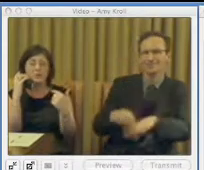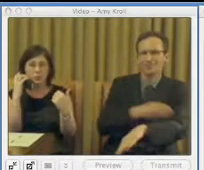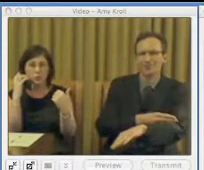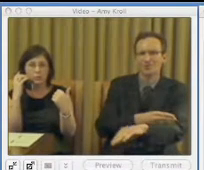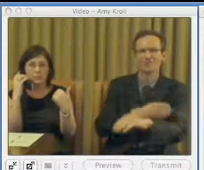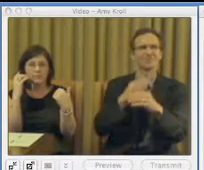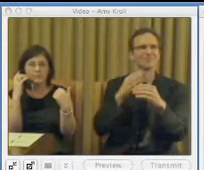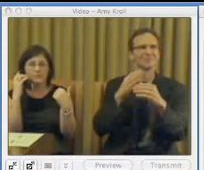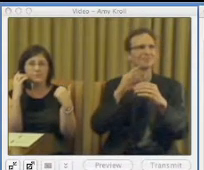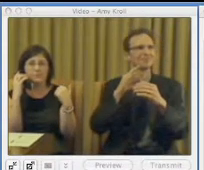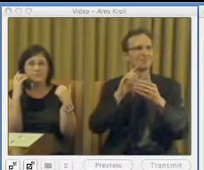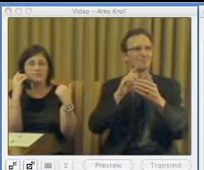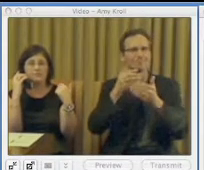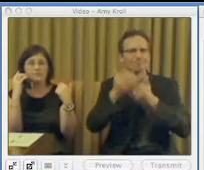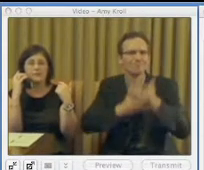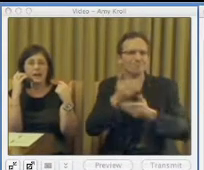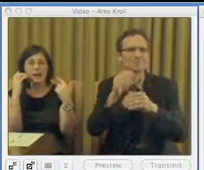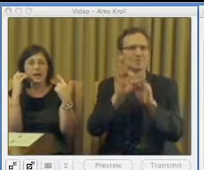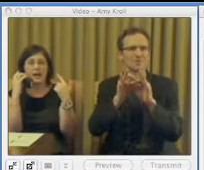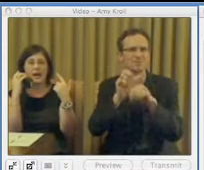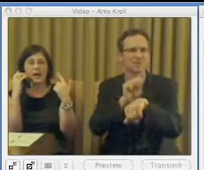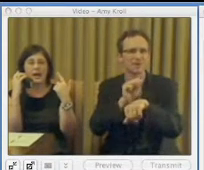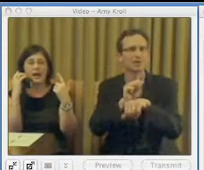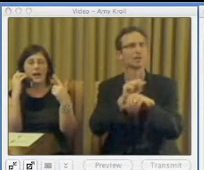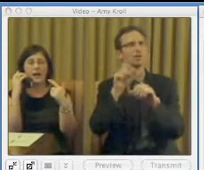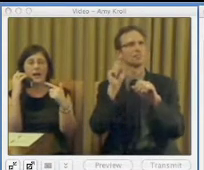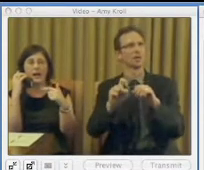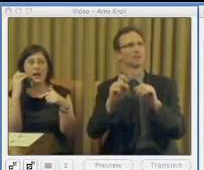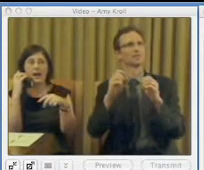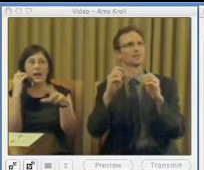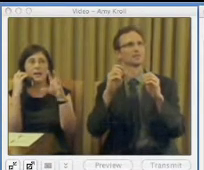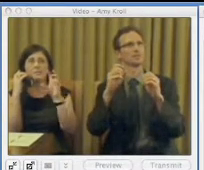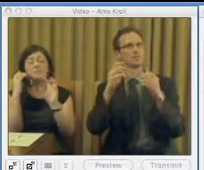Being reflective, being critical,